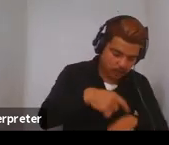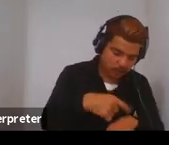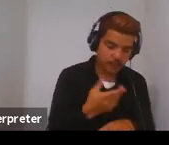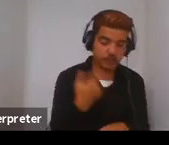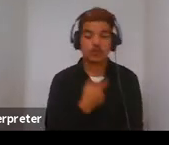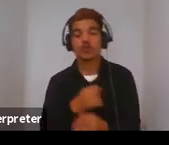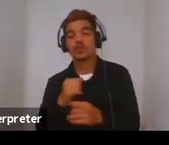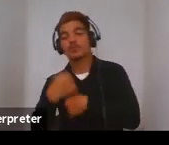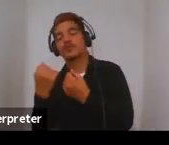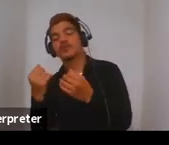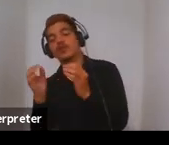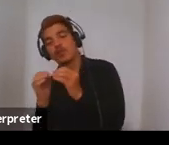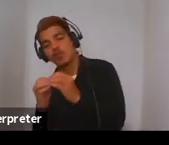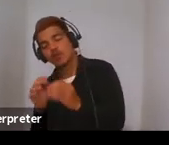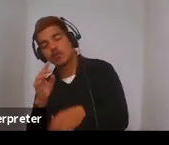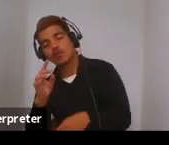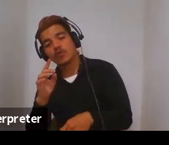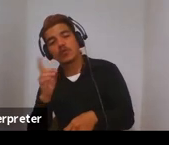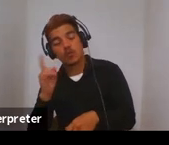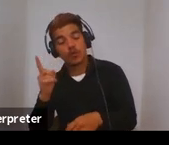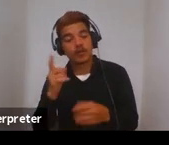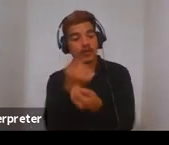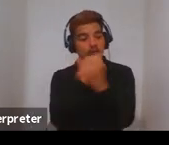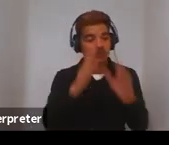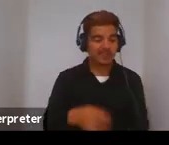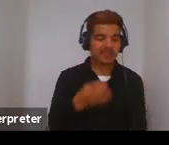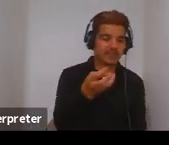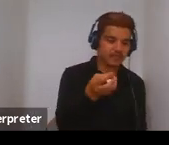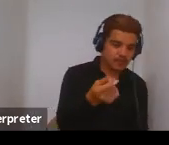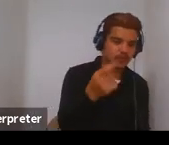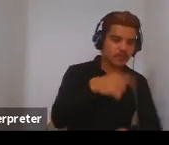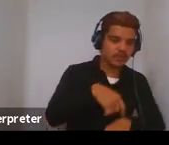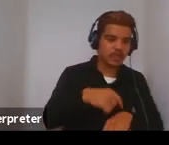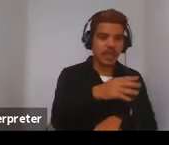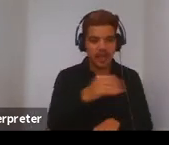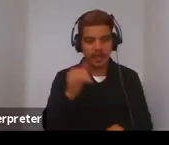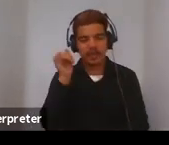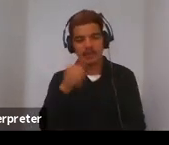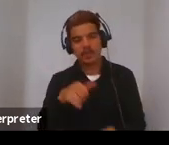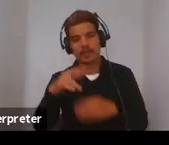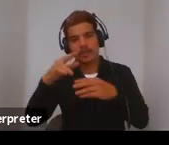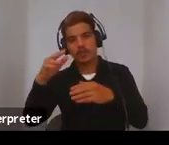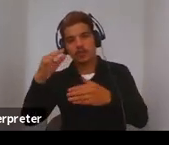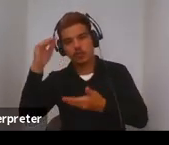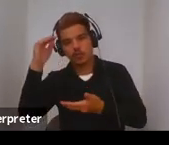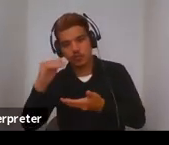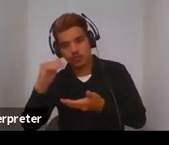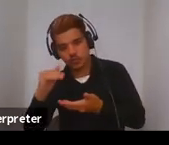approaches where survivors maybe only have to tell their story a few times, and that reduces the level of